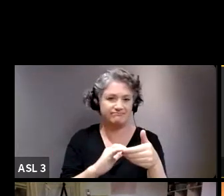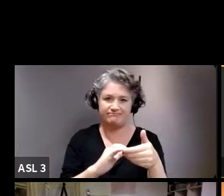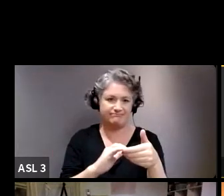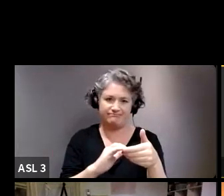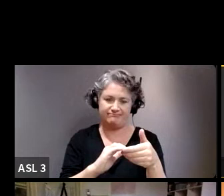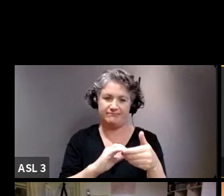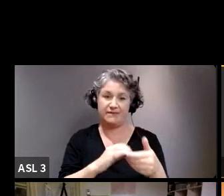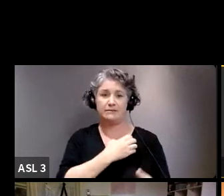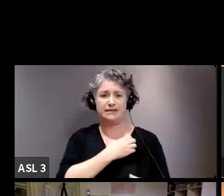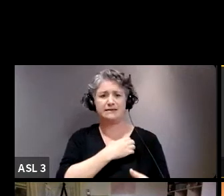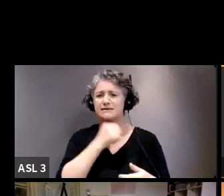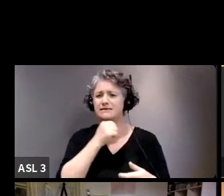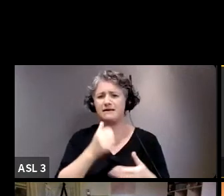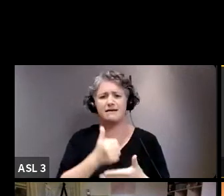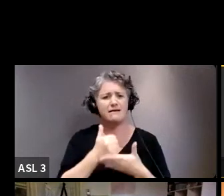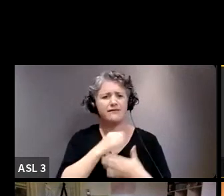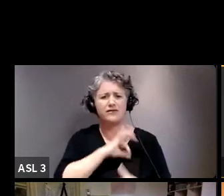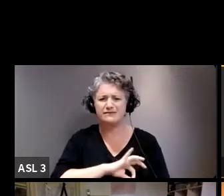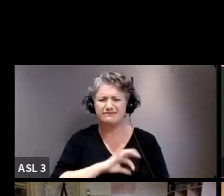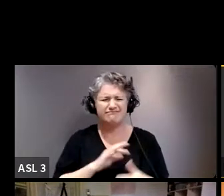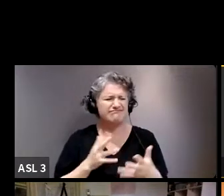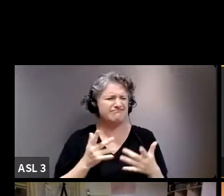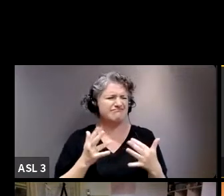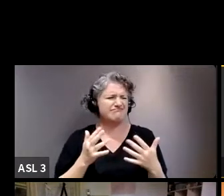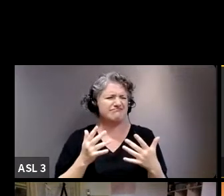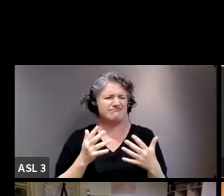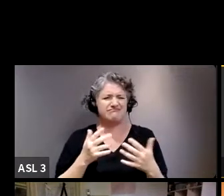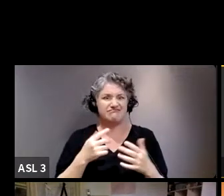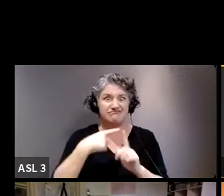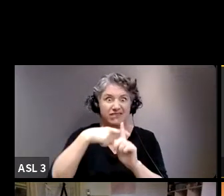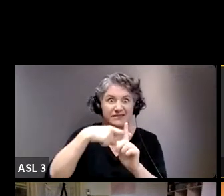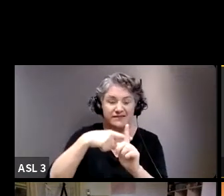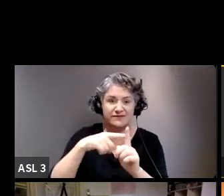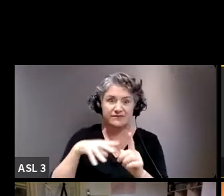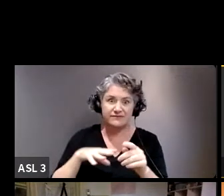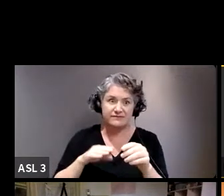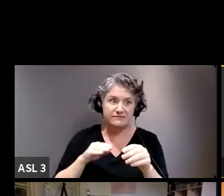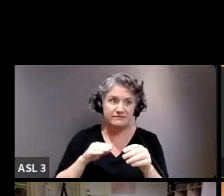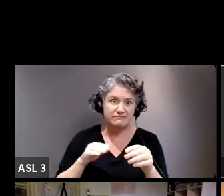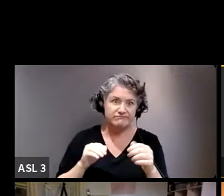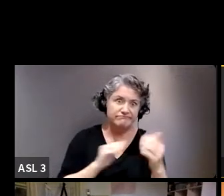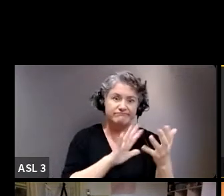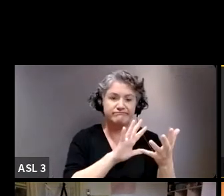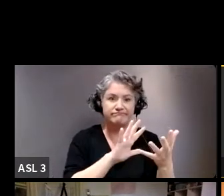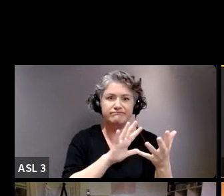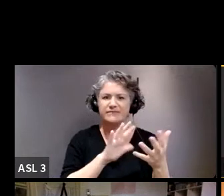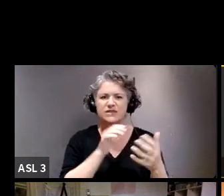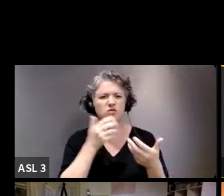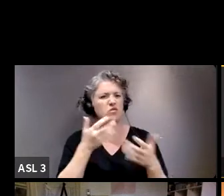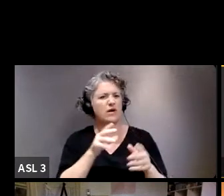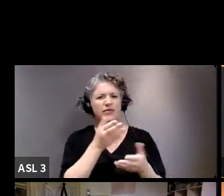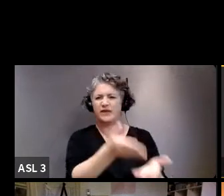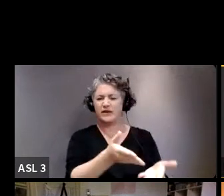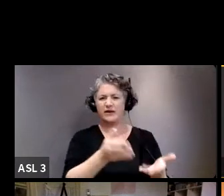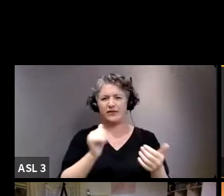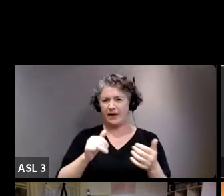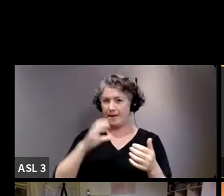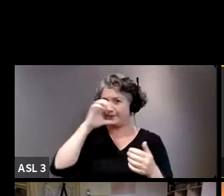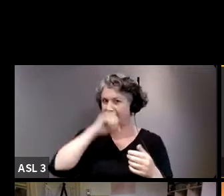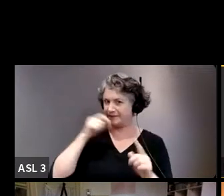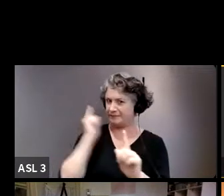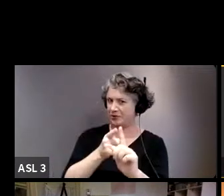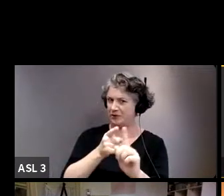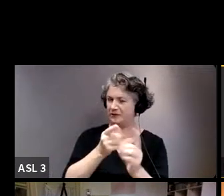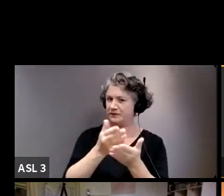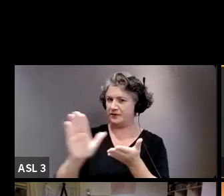helpful they're not doing good things like we don't want them there i feel like that's a little bit lost and i want to make that clear is that we're